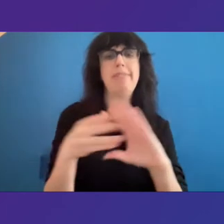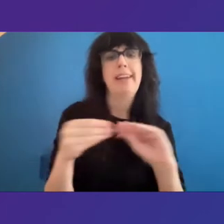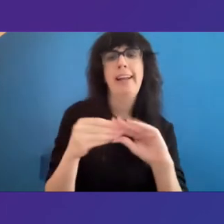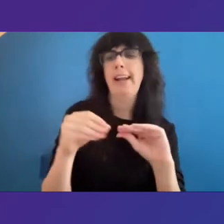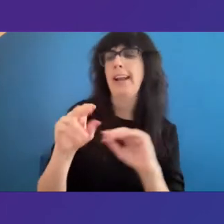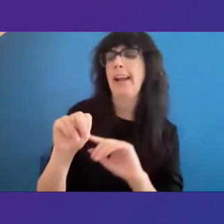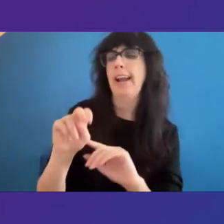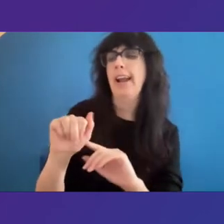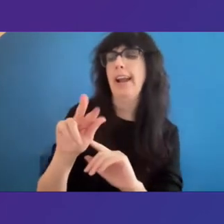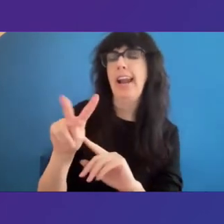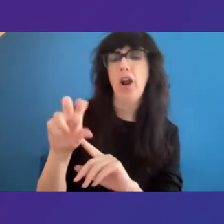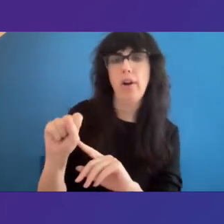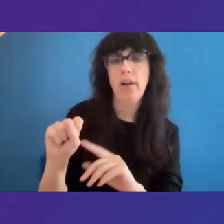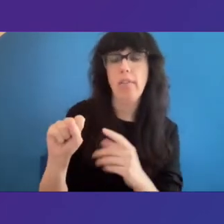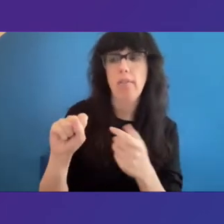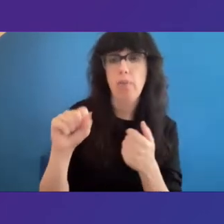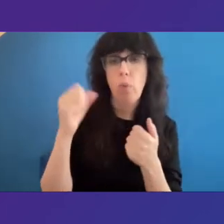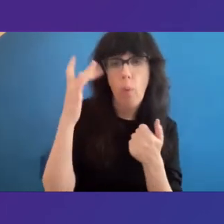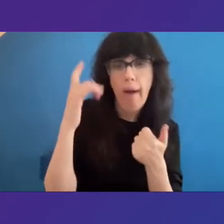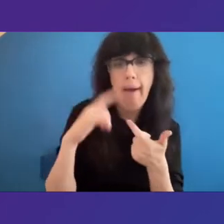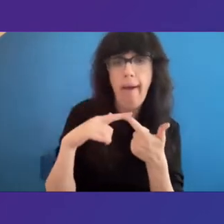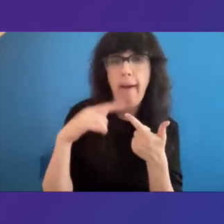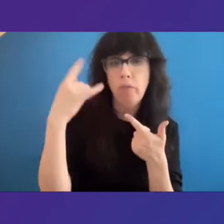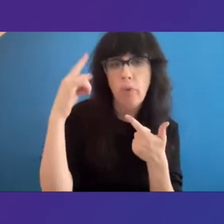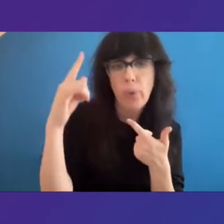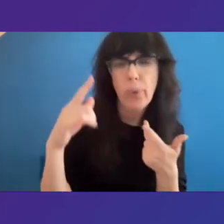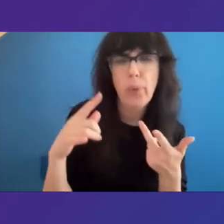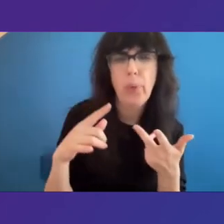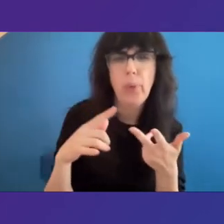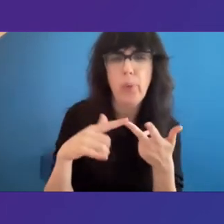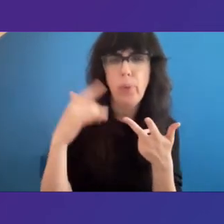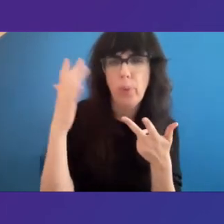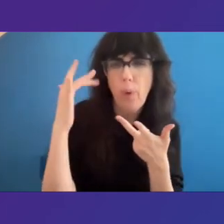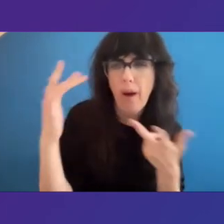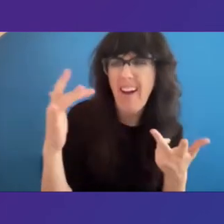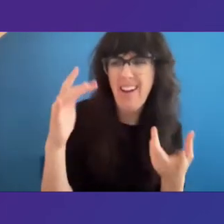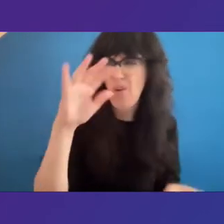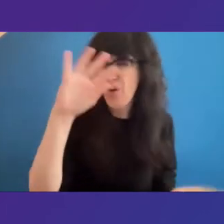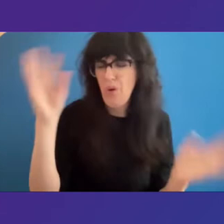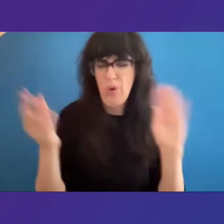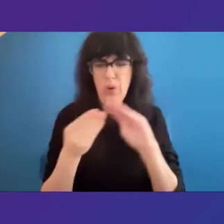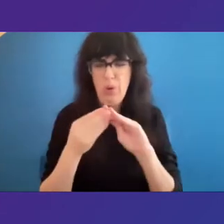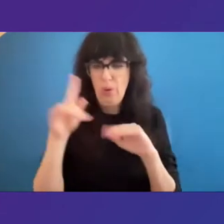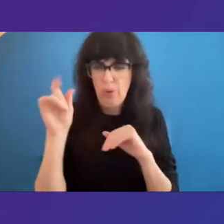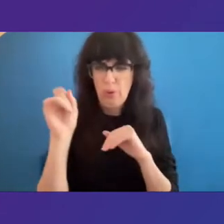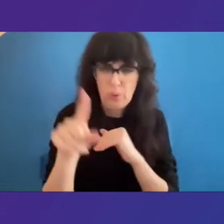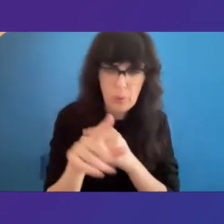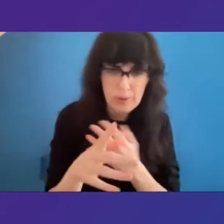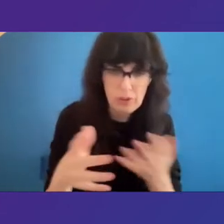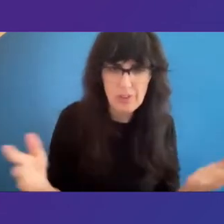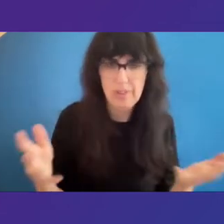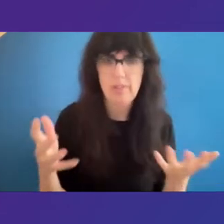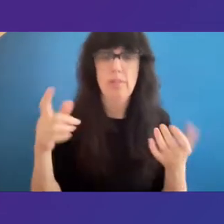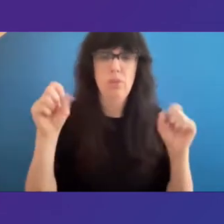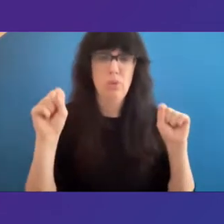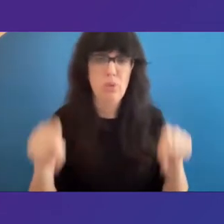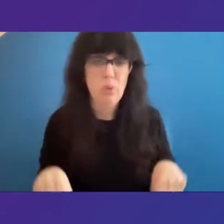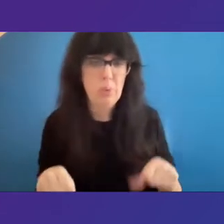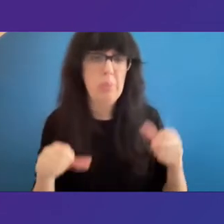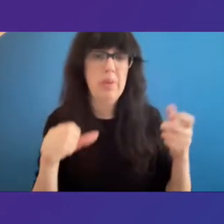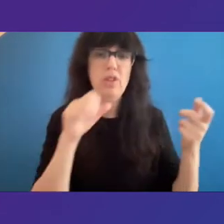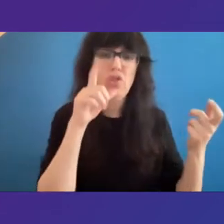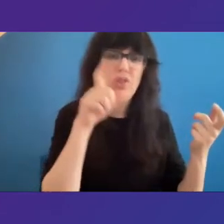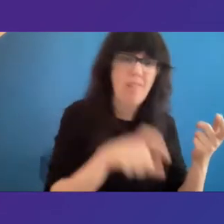and for whom it is, has been, will be, could be, needn't be. We